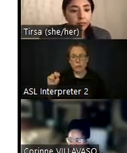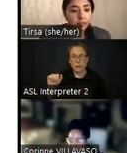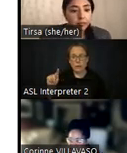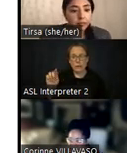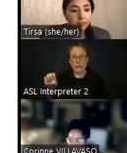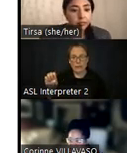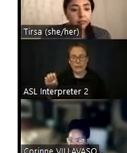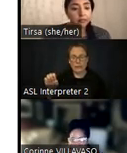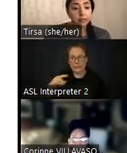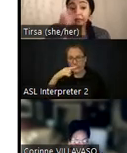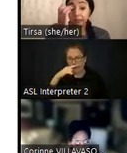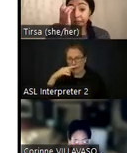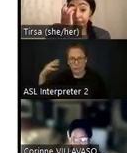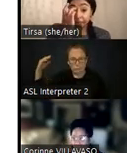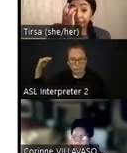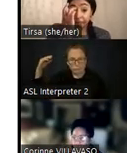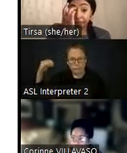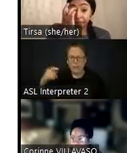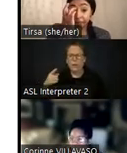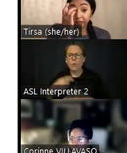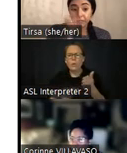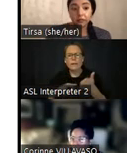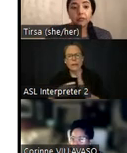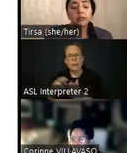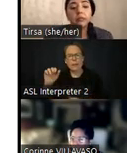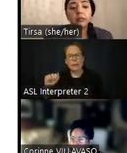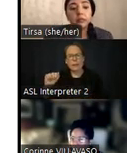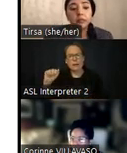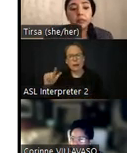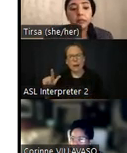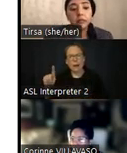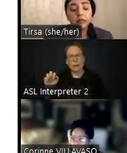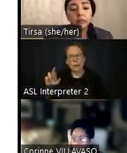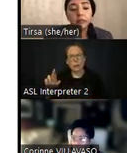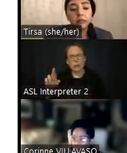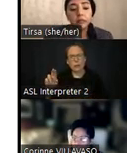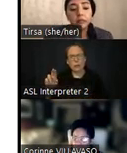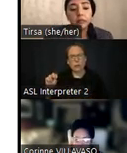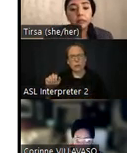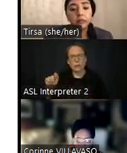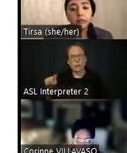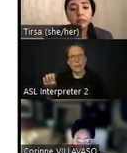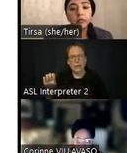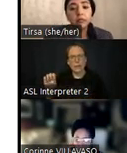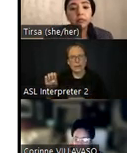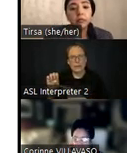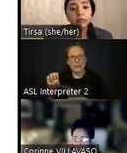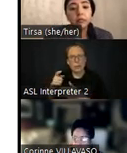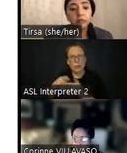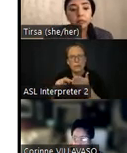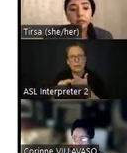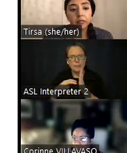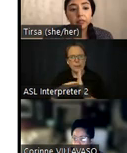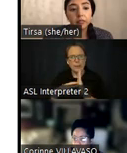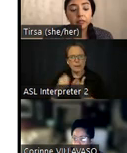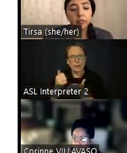so what does that mean? I mean, is it I'm trying to get the understanding of how that's